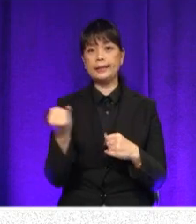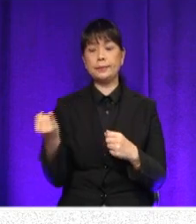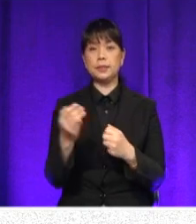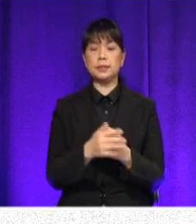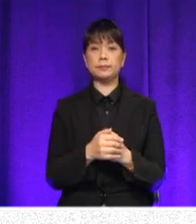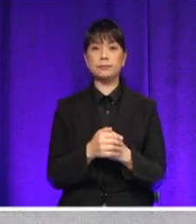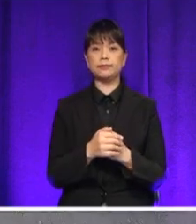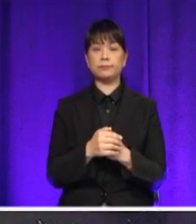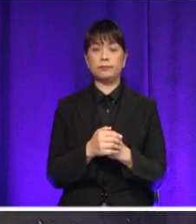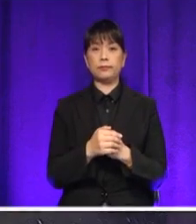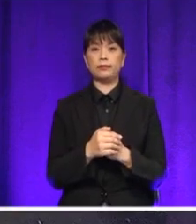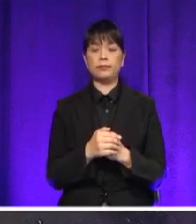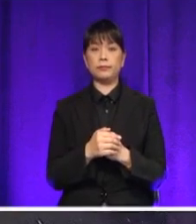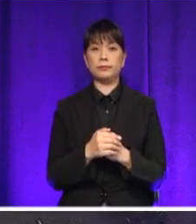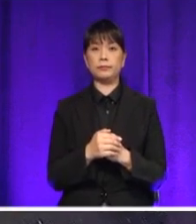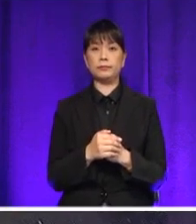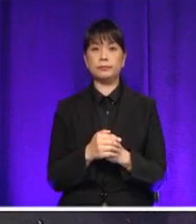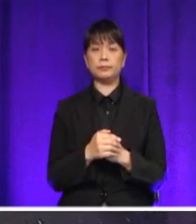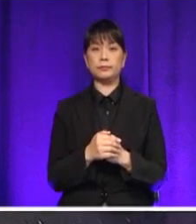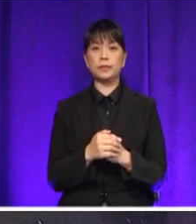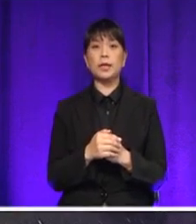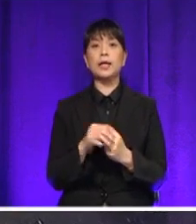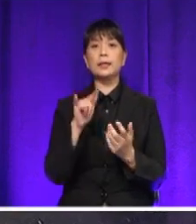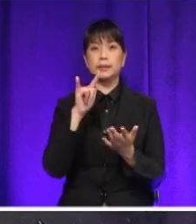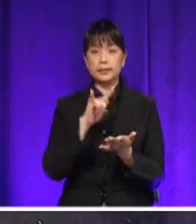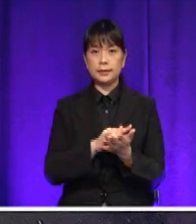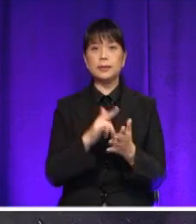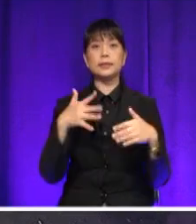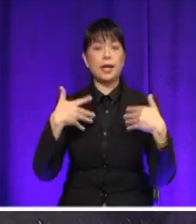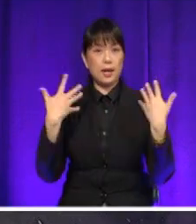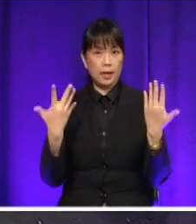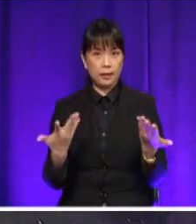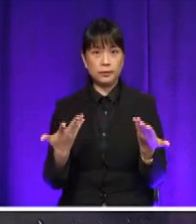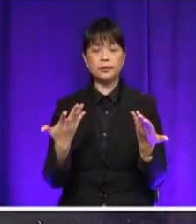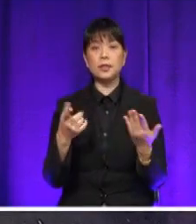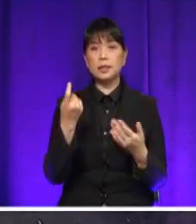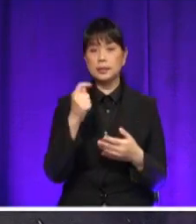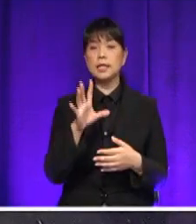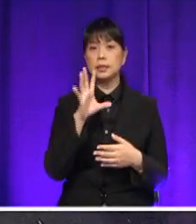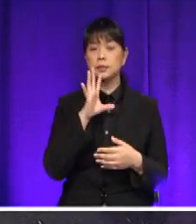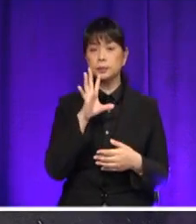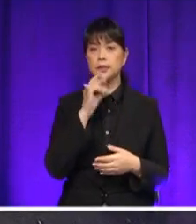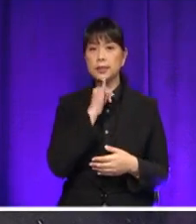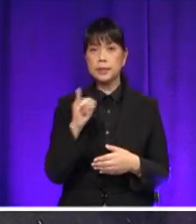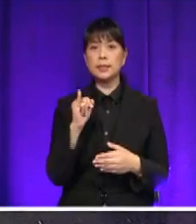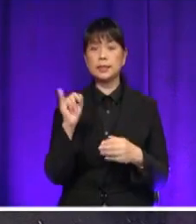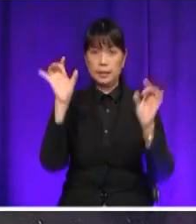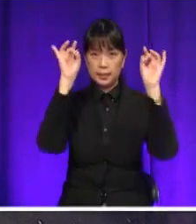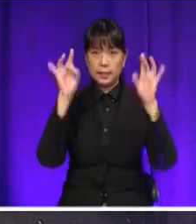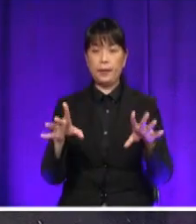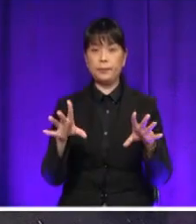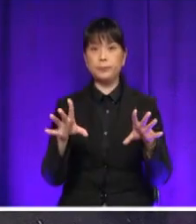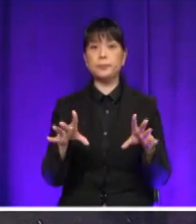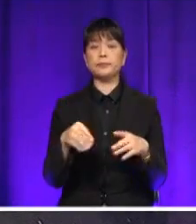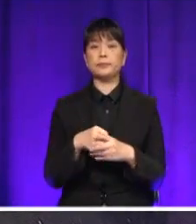Thank you. And that's how the speaking exam was conducted, right, teacher? Yes, that's